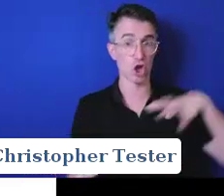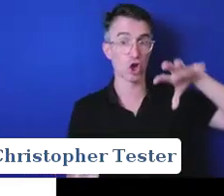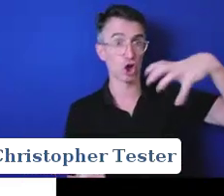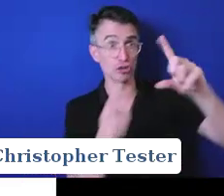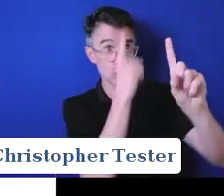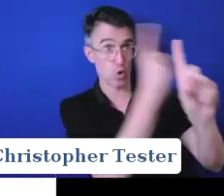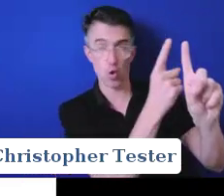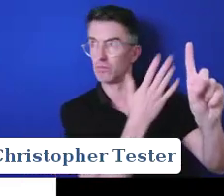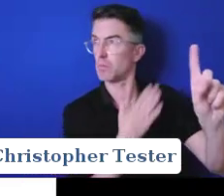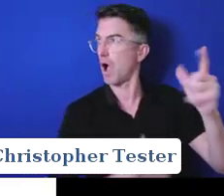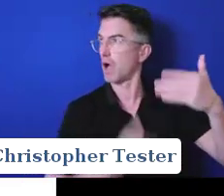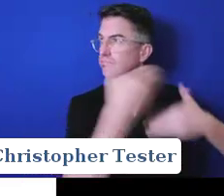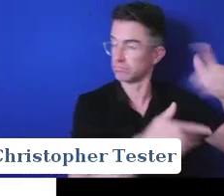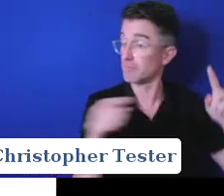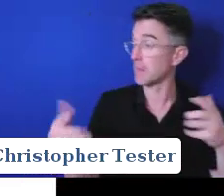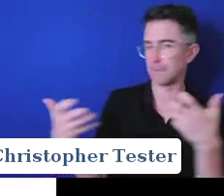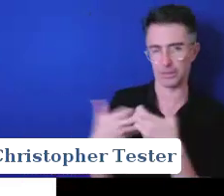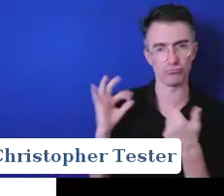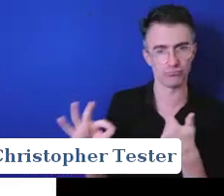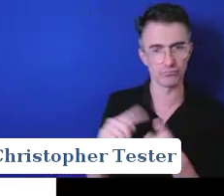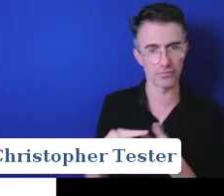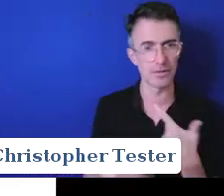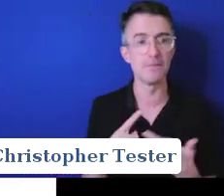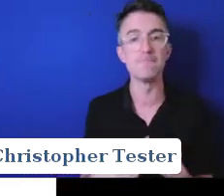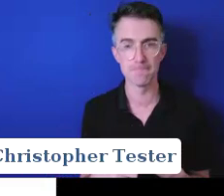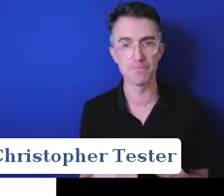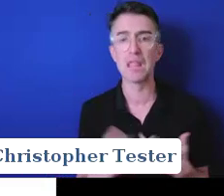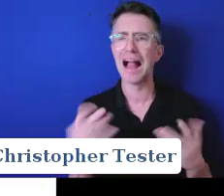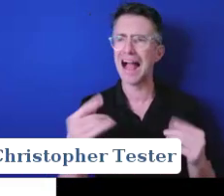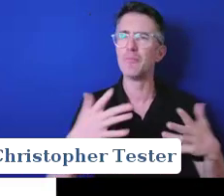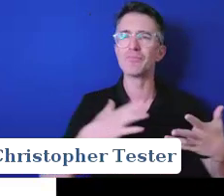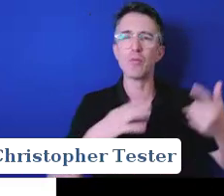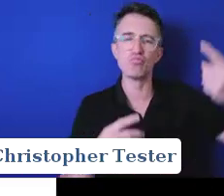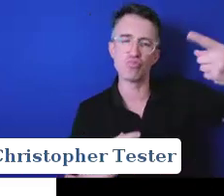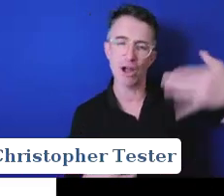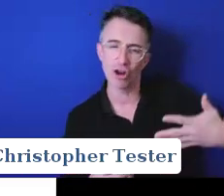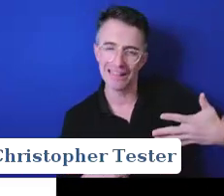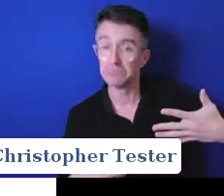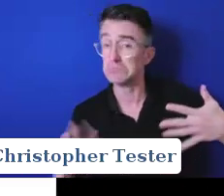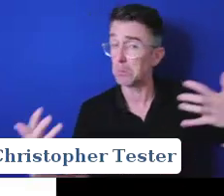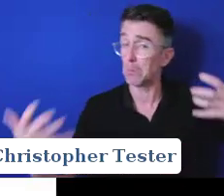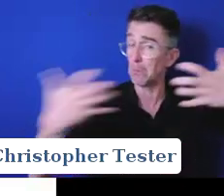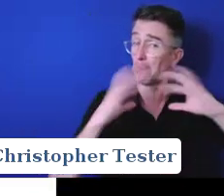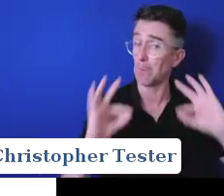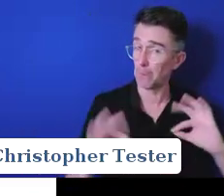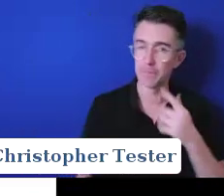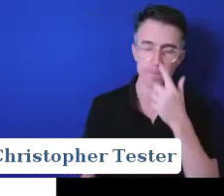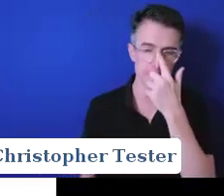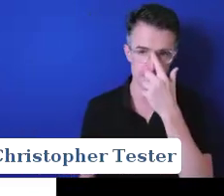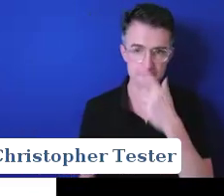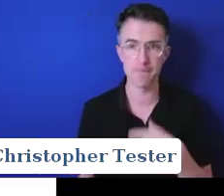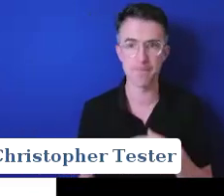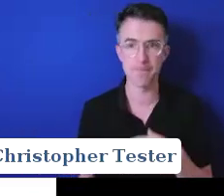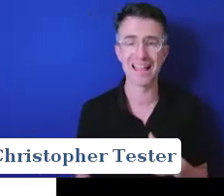and policies. And it is designed to contribute to the National Disability Strategic Plan and then also the National